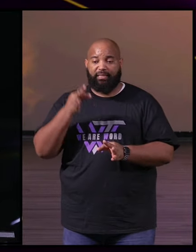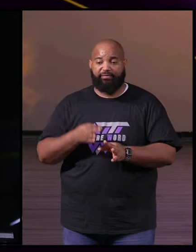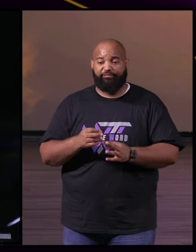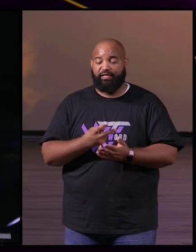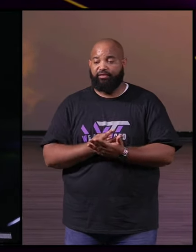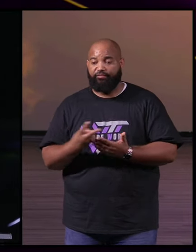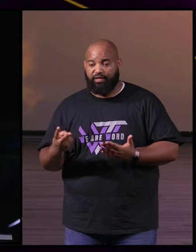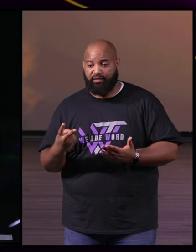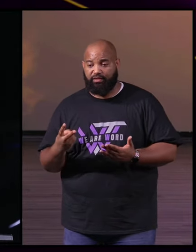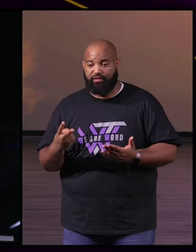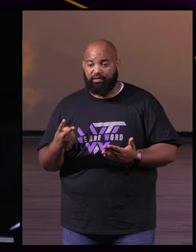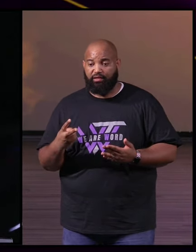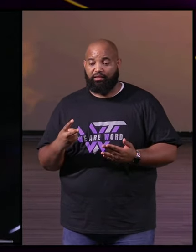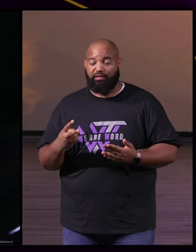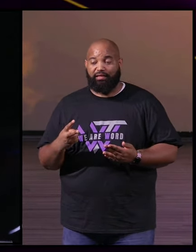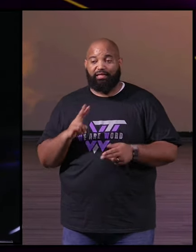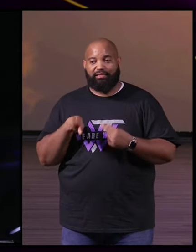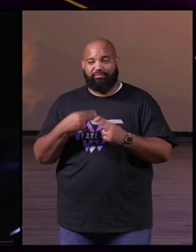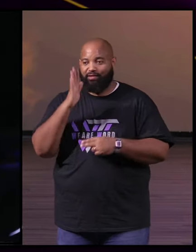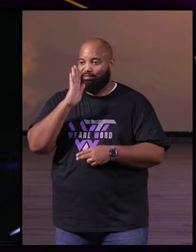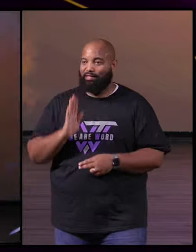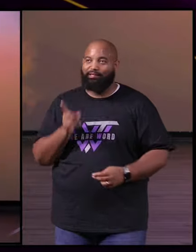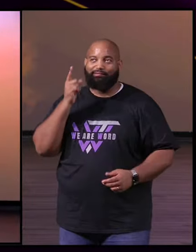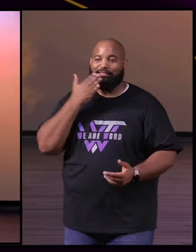about how good God is.